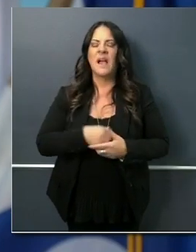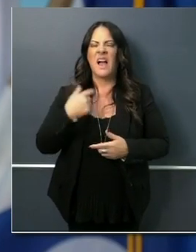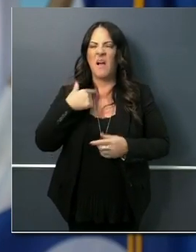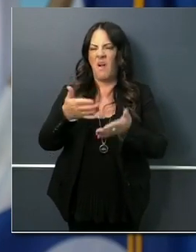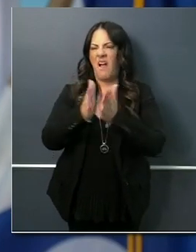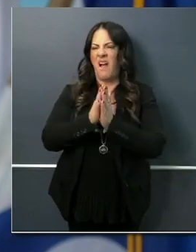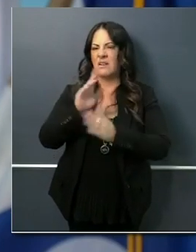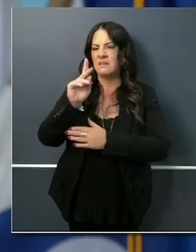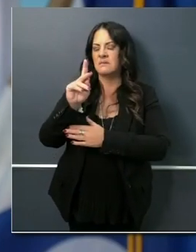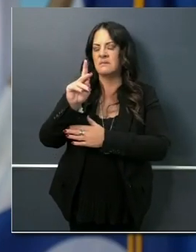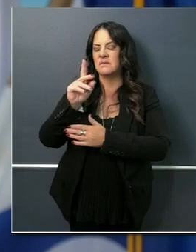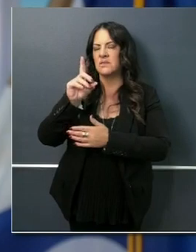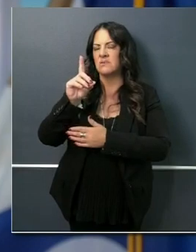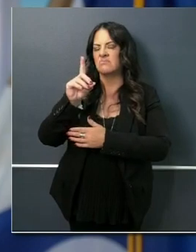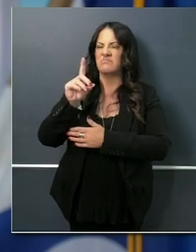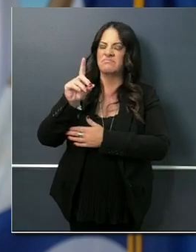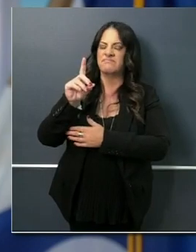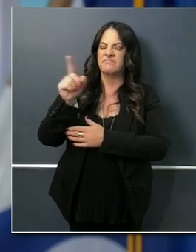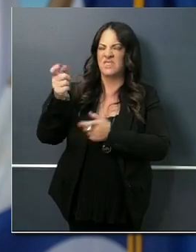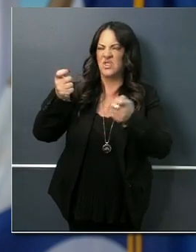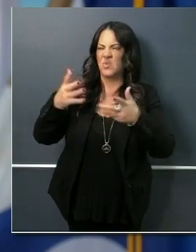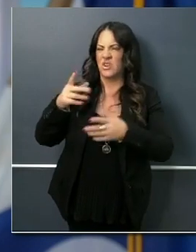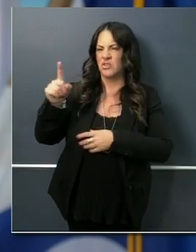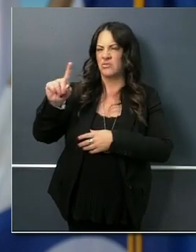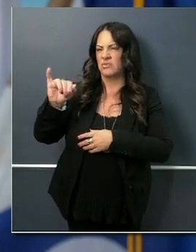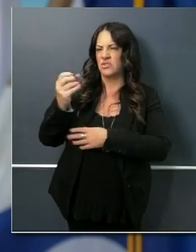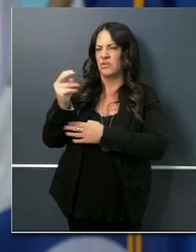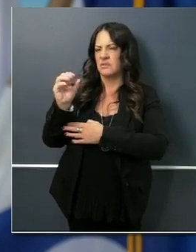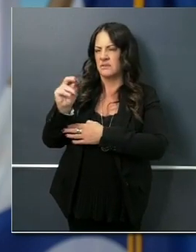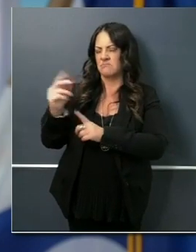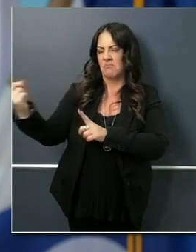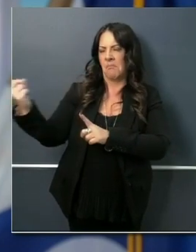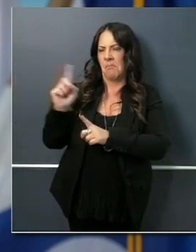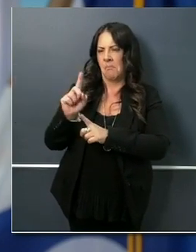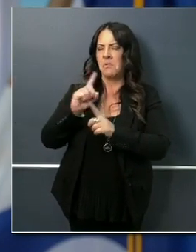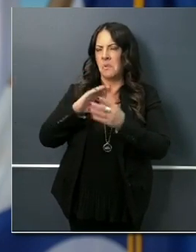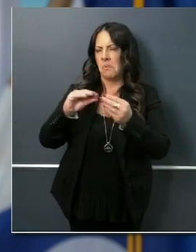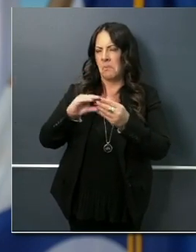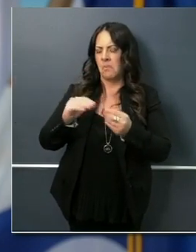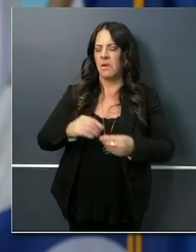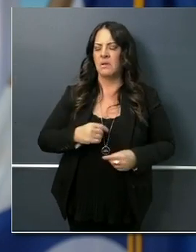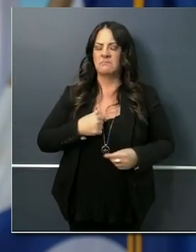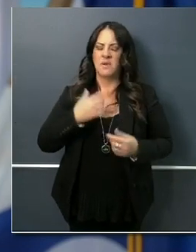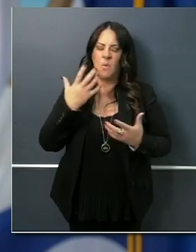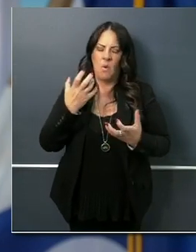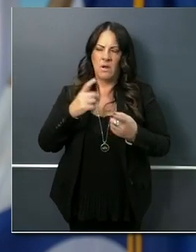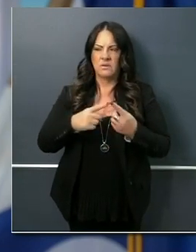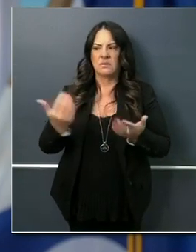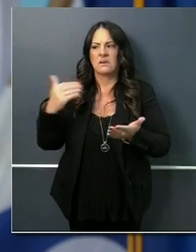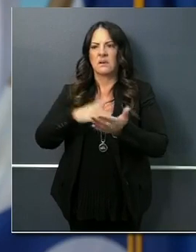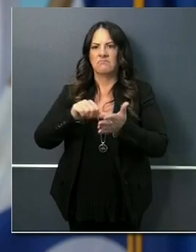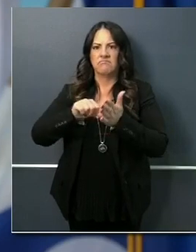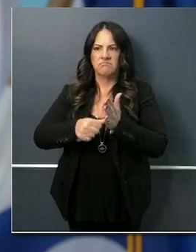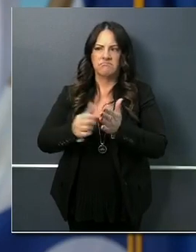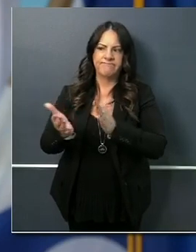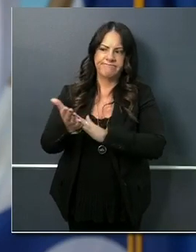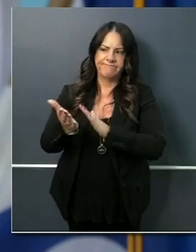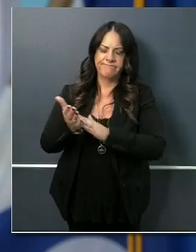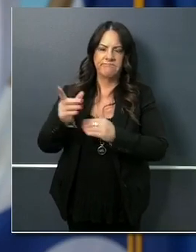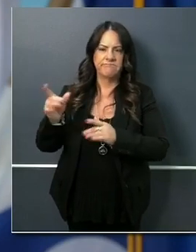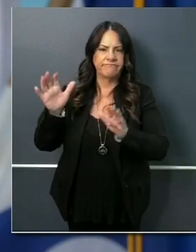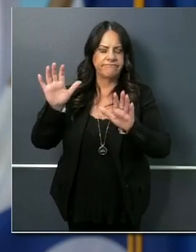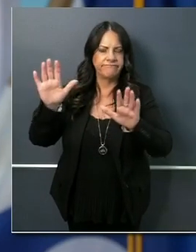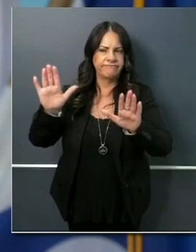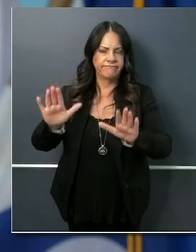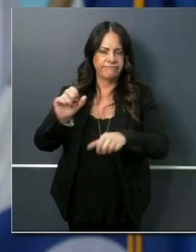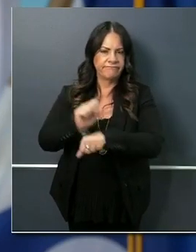fill in the blanks on other specific things we're doing, but I just want to extend a deep appreciation and compliment her outstanding work